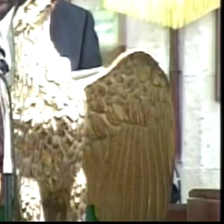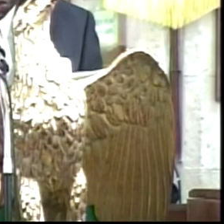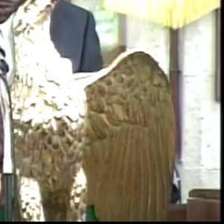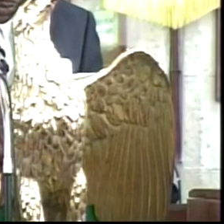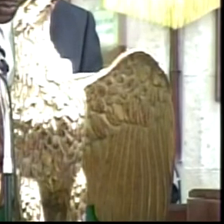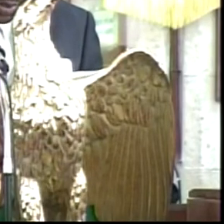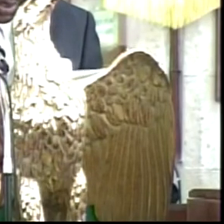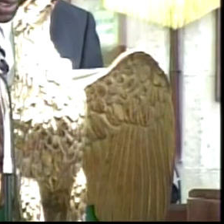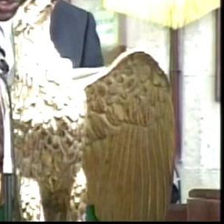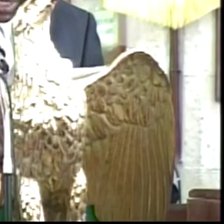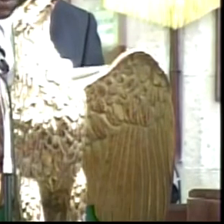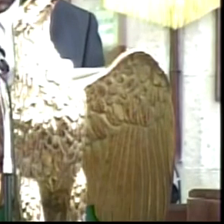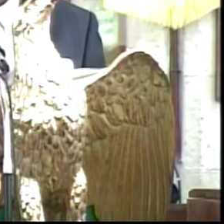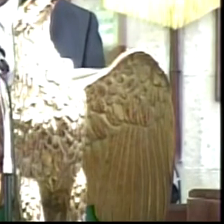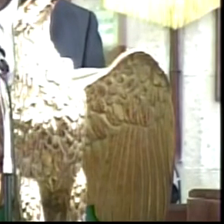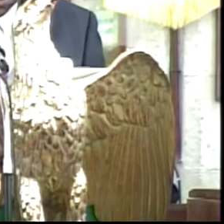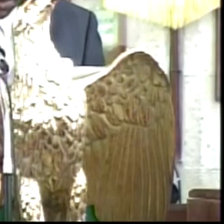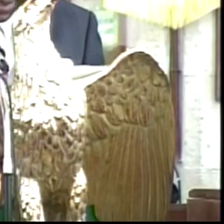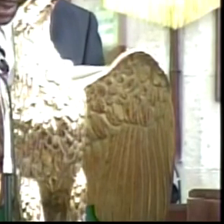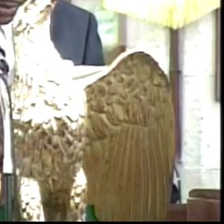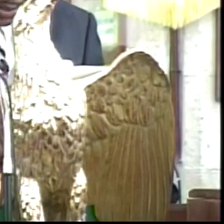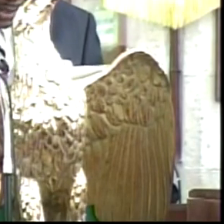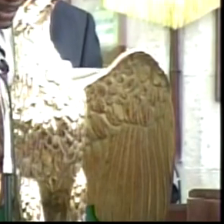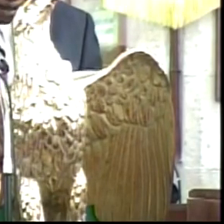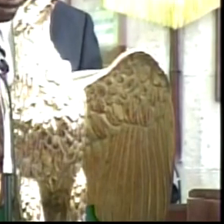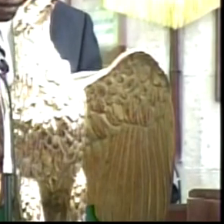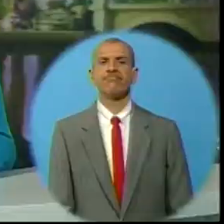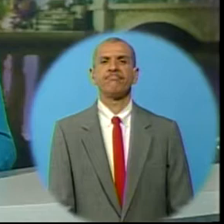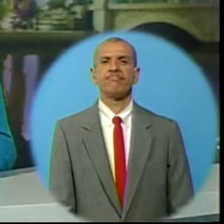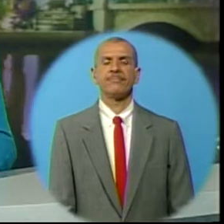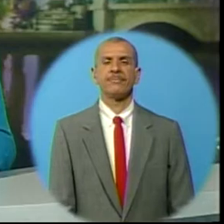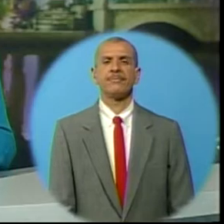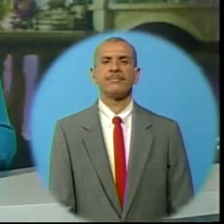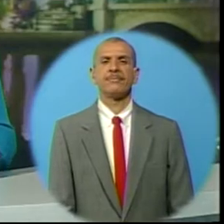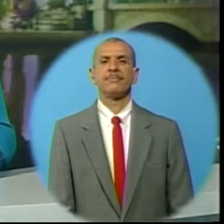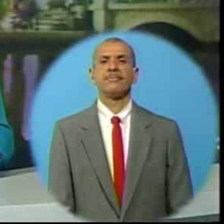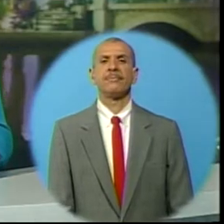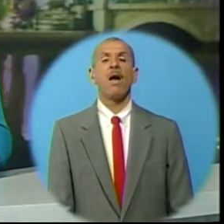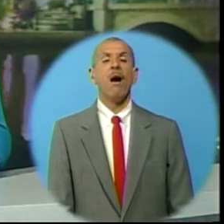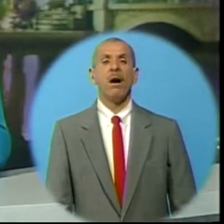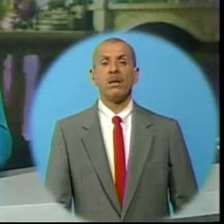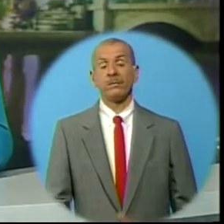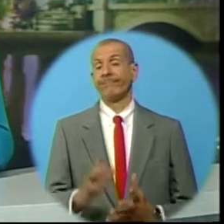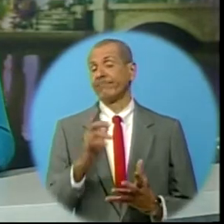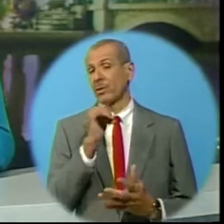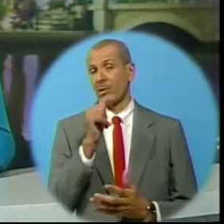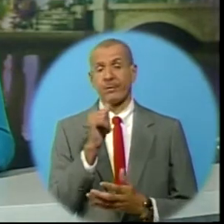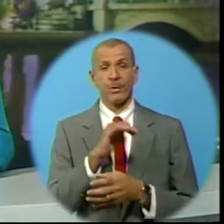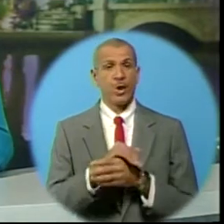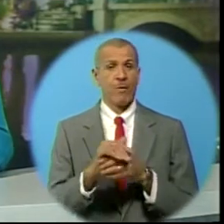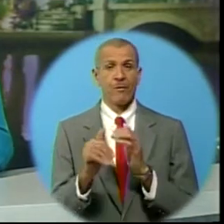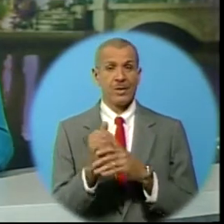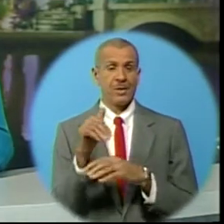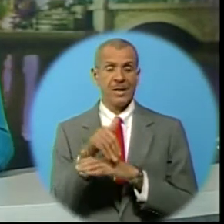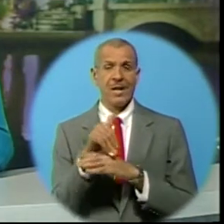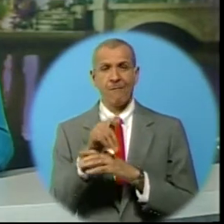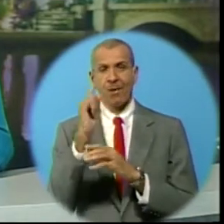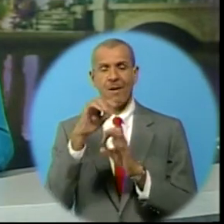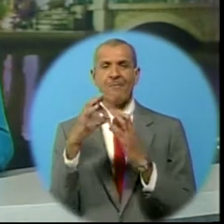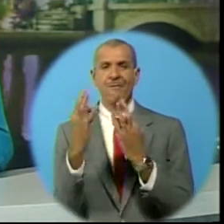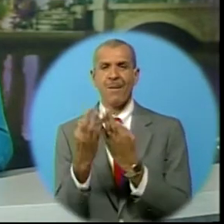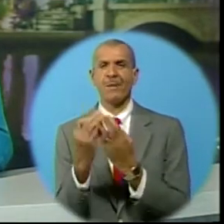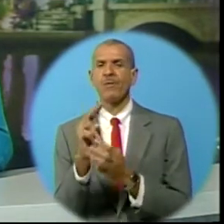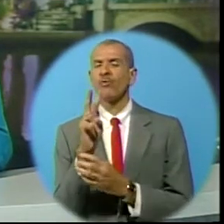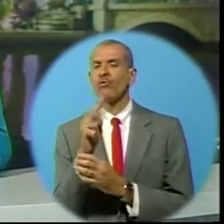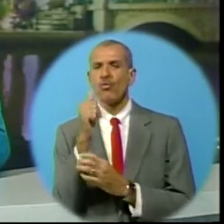is not true. It is never too late to begin to heal. Well, there's still no comfort tonight for the families of two